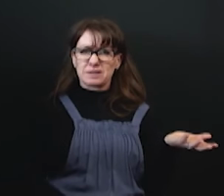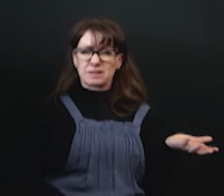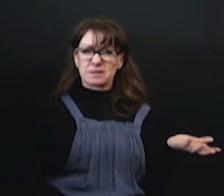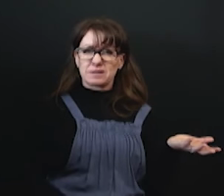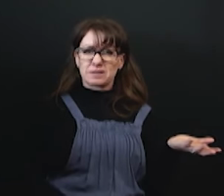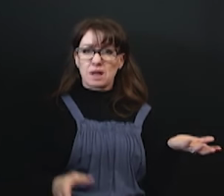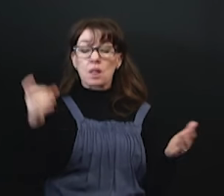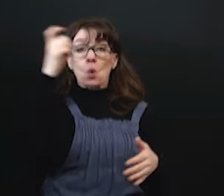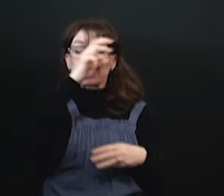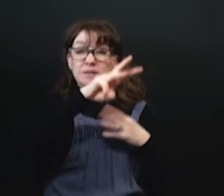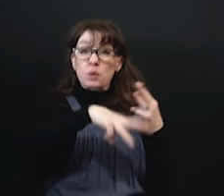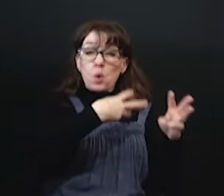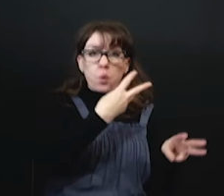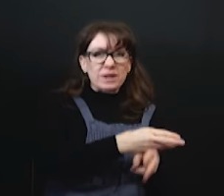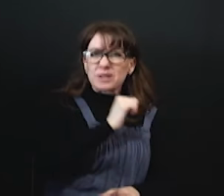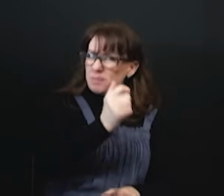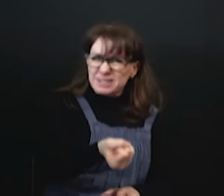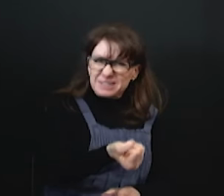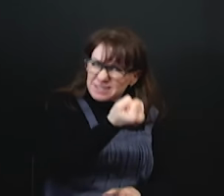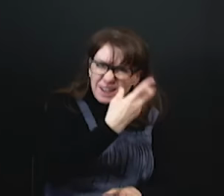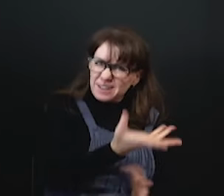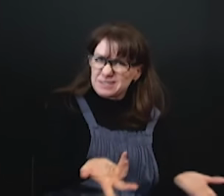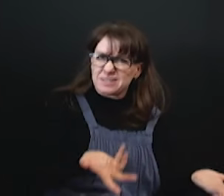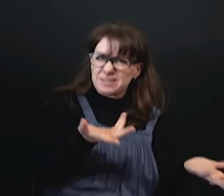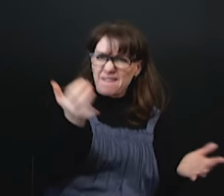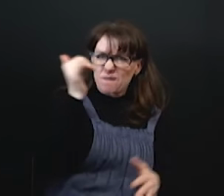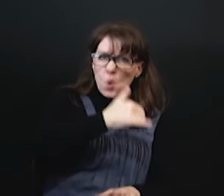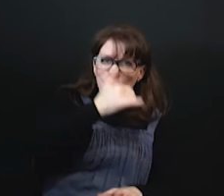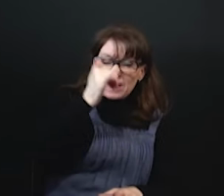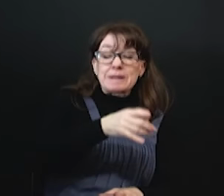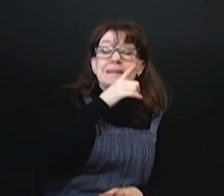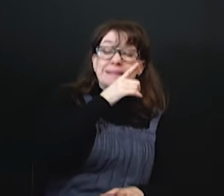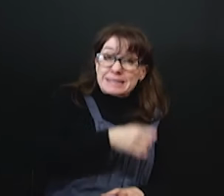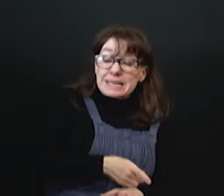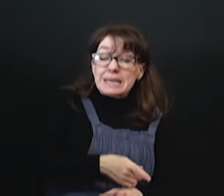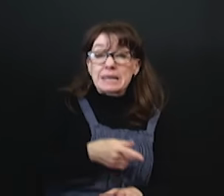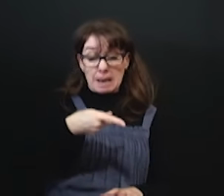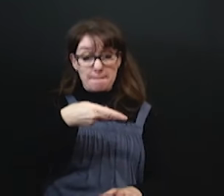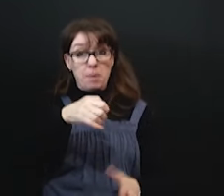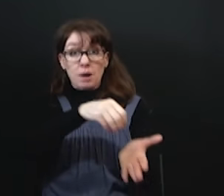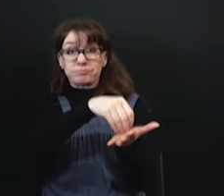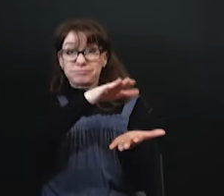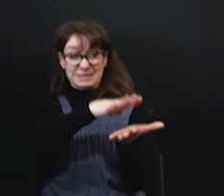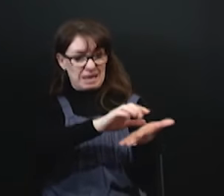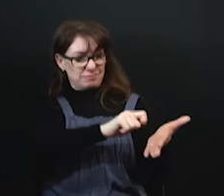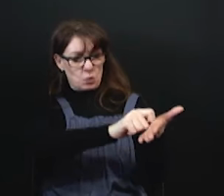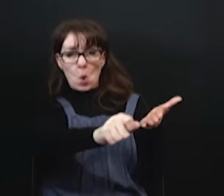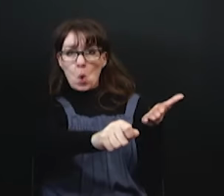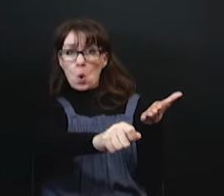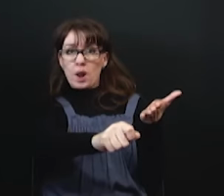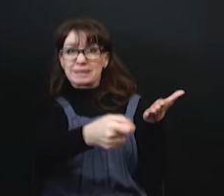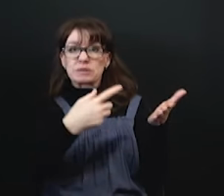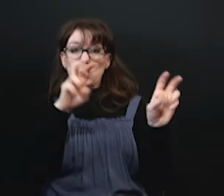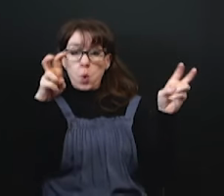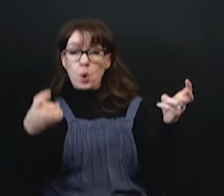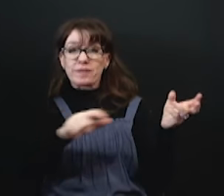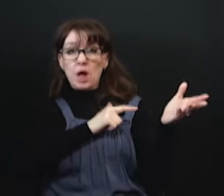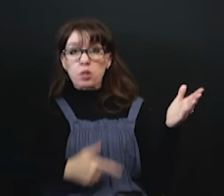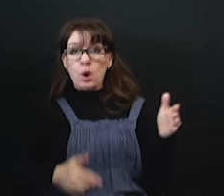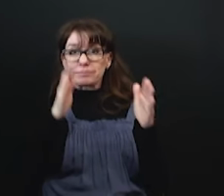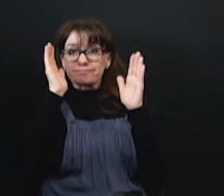In the wisdom of the world, this doesn't make sense. It's foolishness indeed. And Paul says as much. He goes on, quoting the Lord, speaking